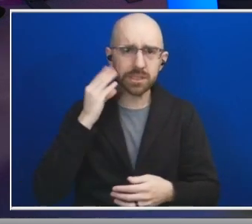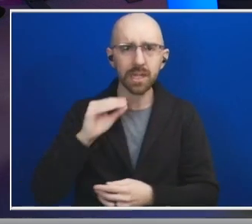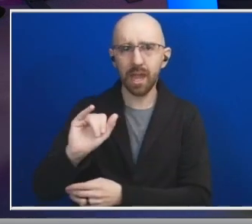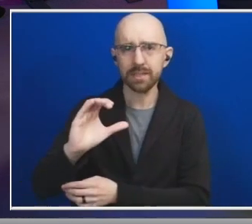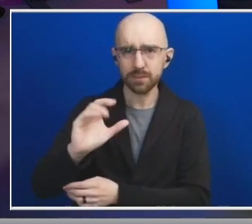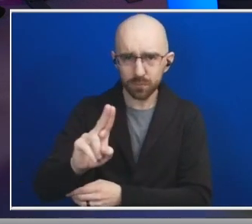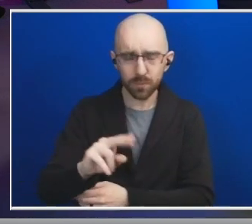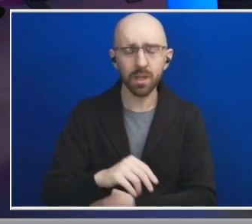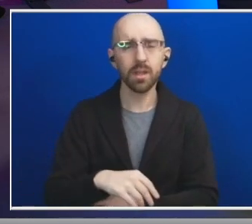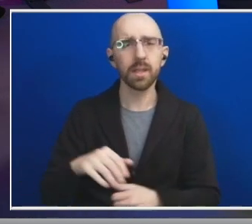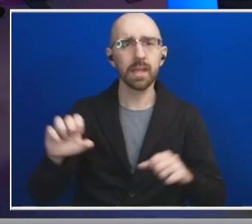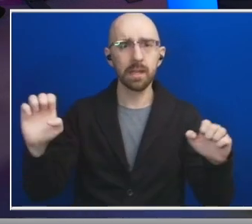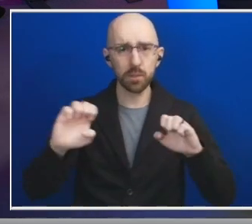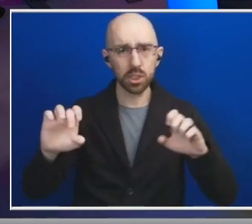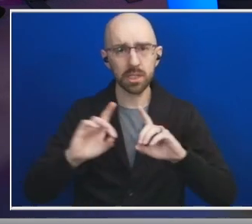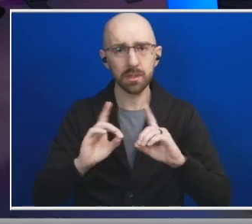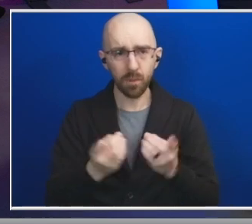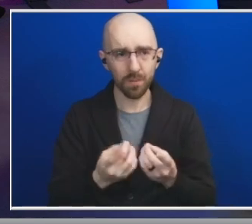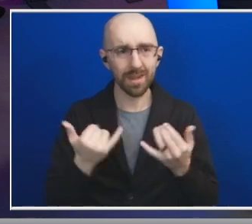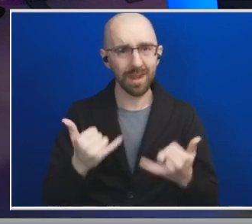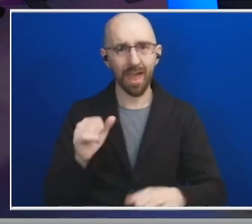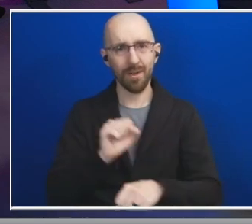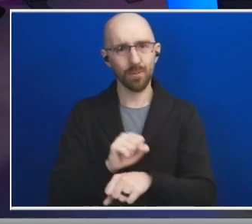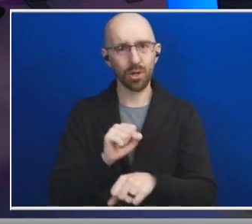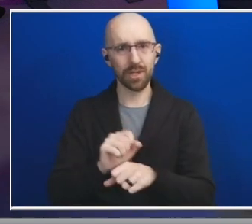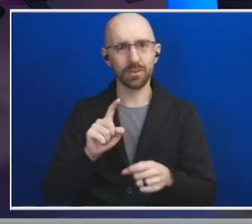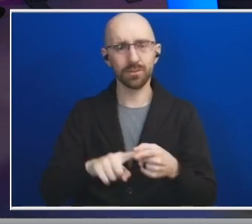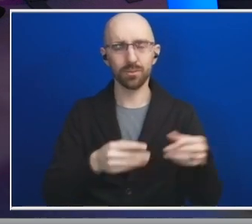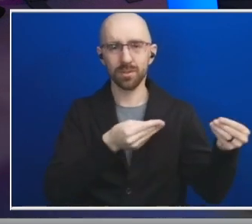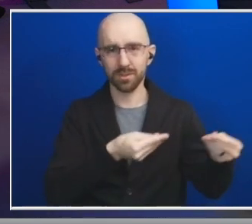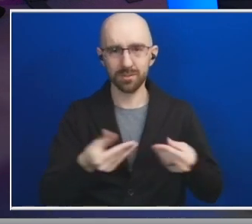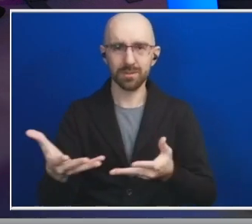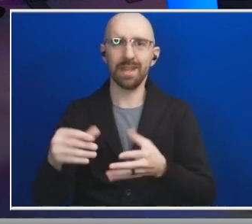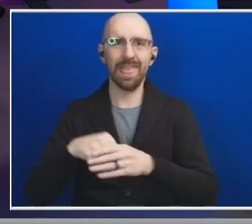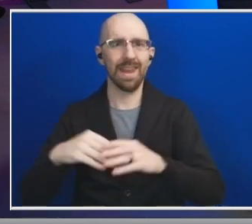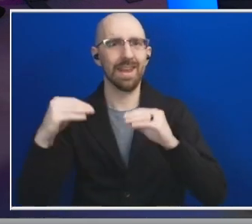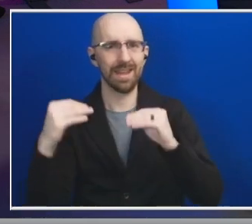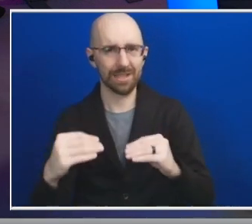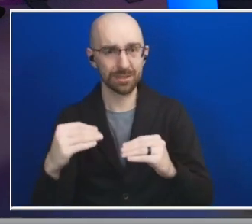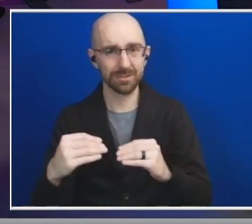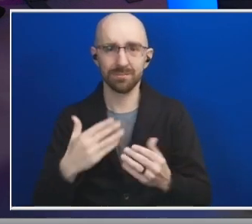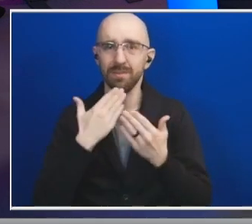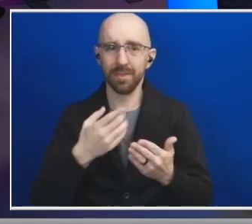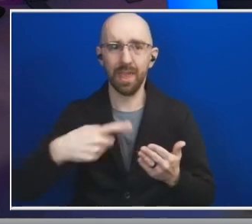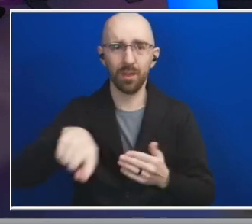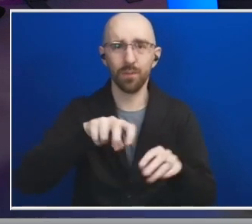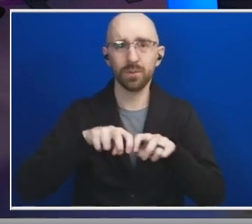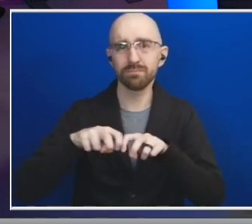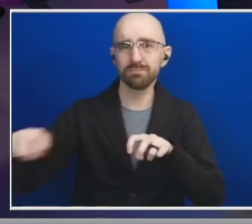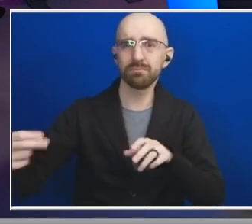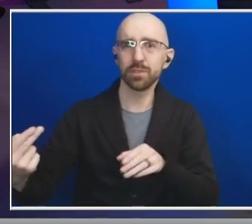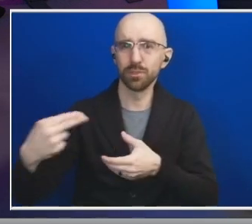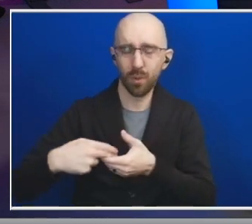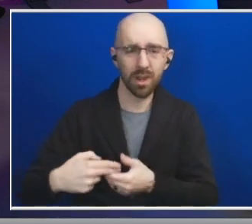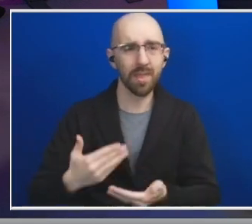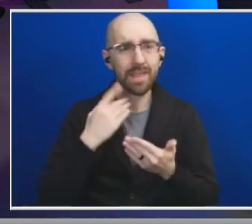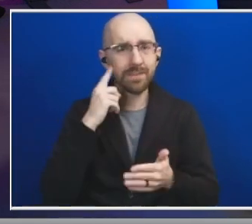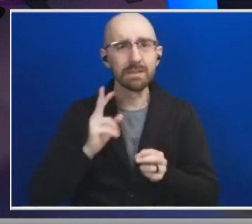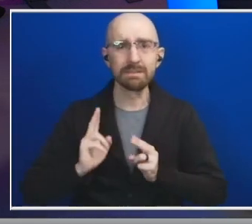emergency departments, and now you're working to parlay that into teaching. So thank you all for being here. And thanks for rushing to make it happen,